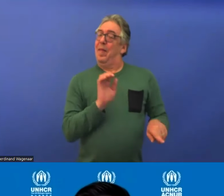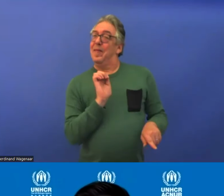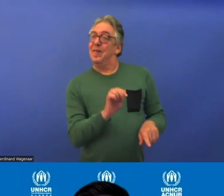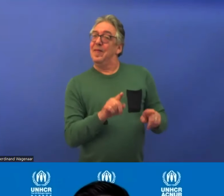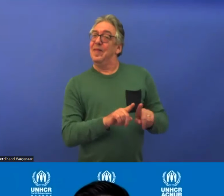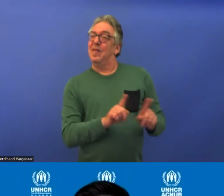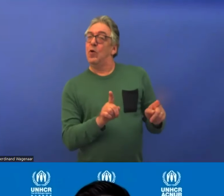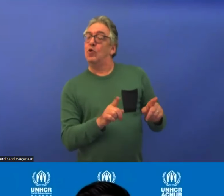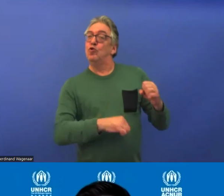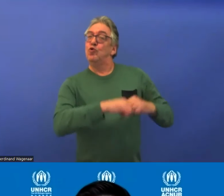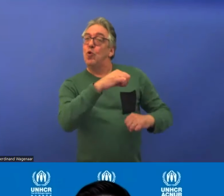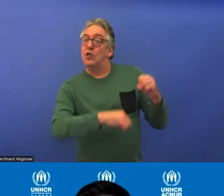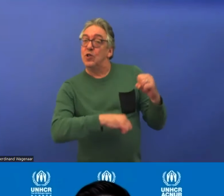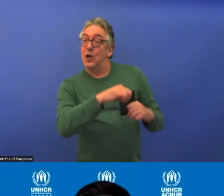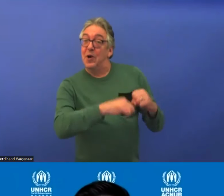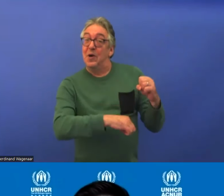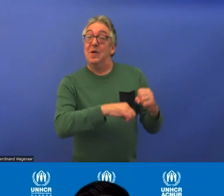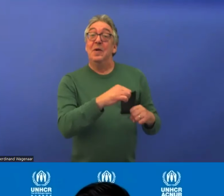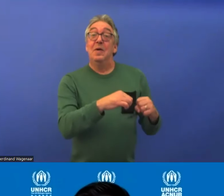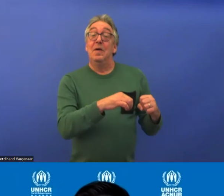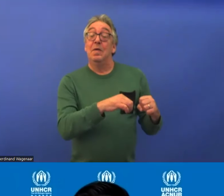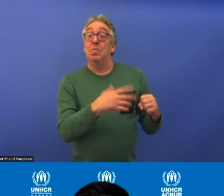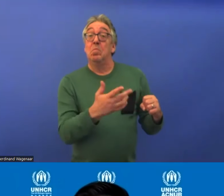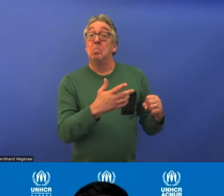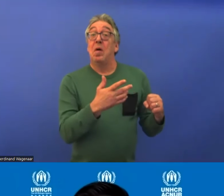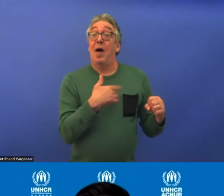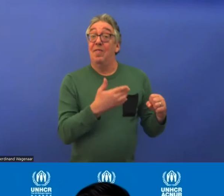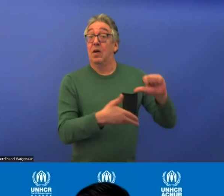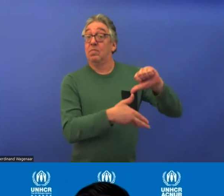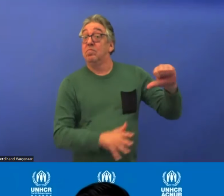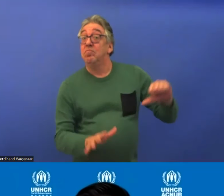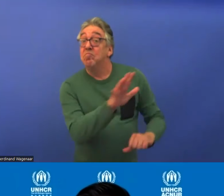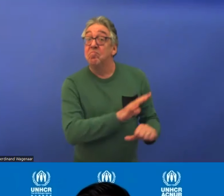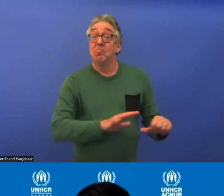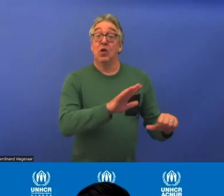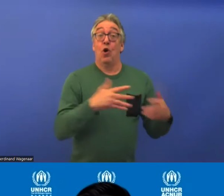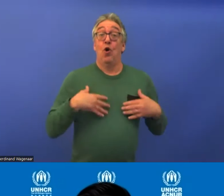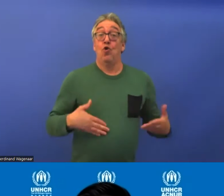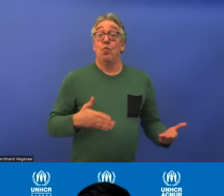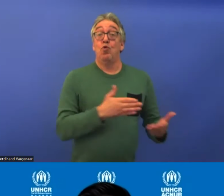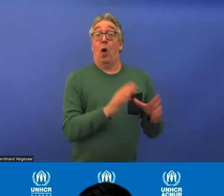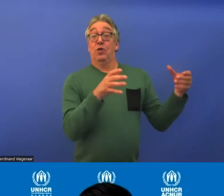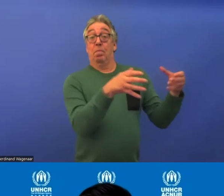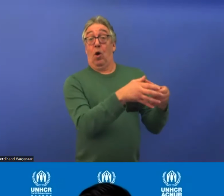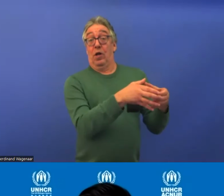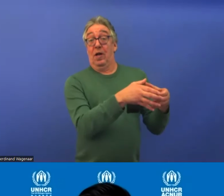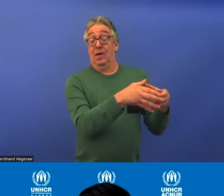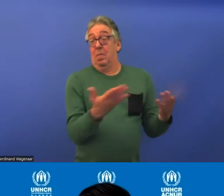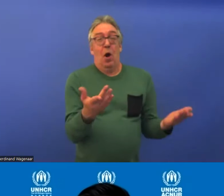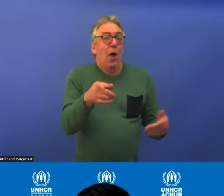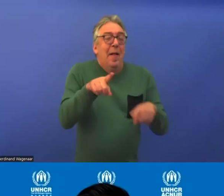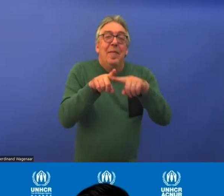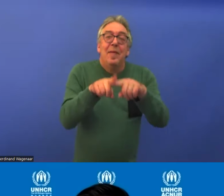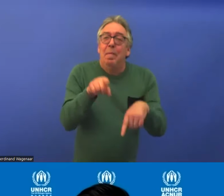of requirements as well, but this would be something to explore as well for the specific country.